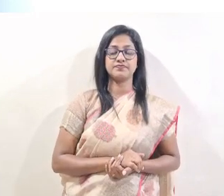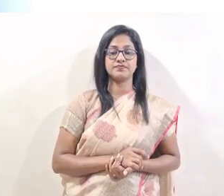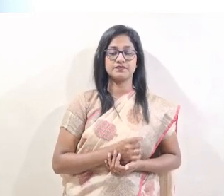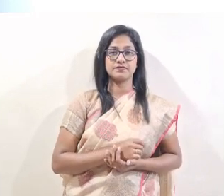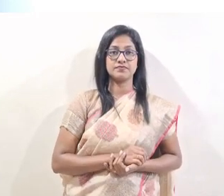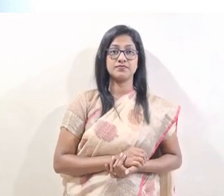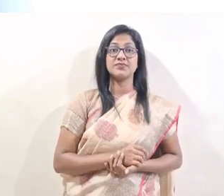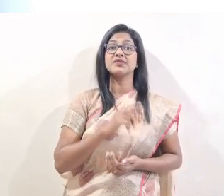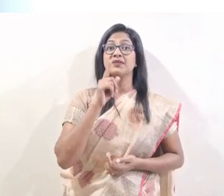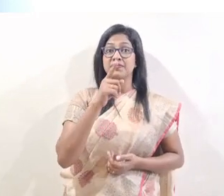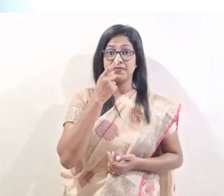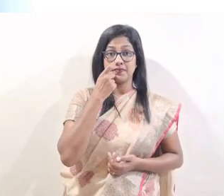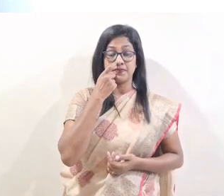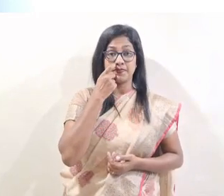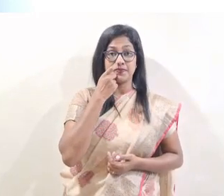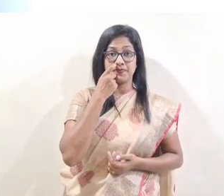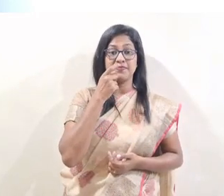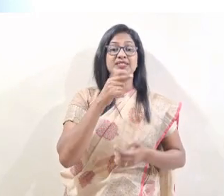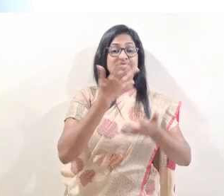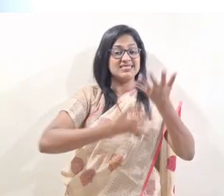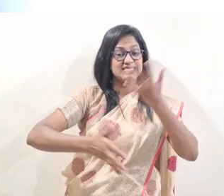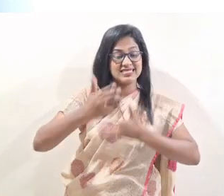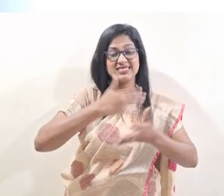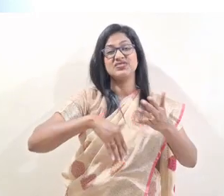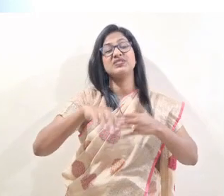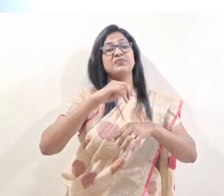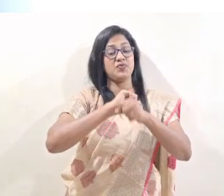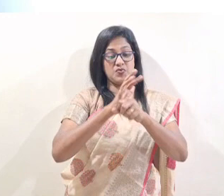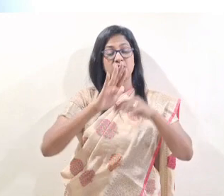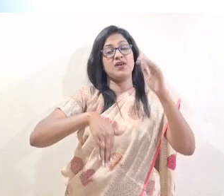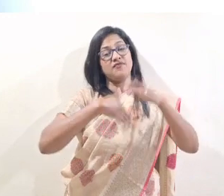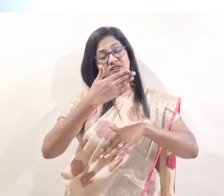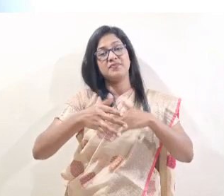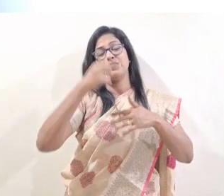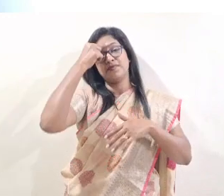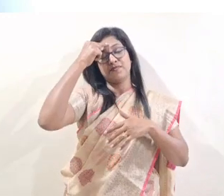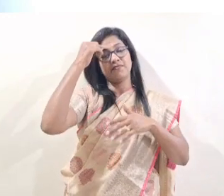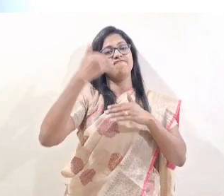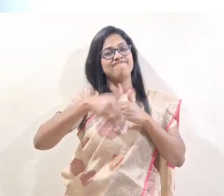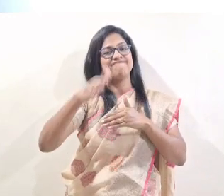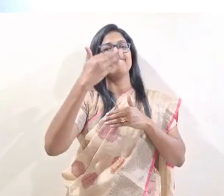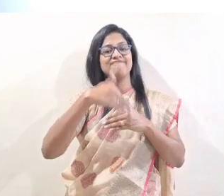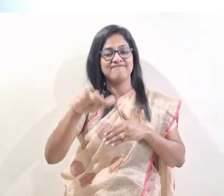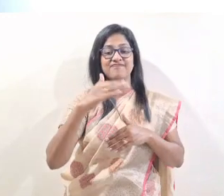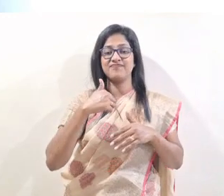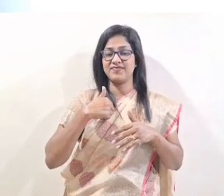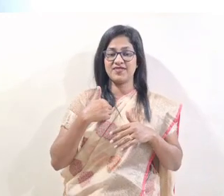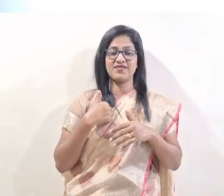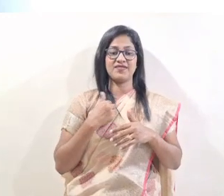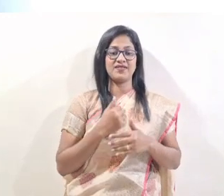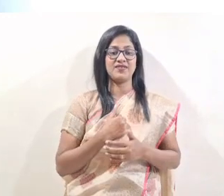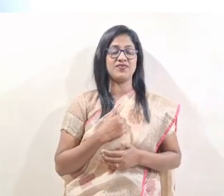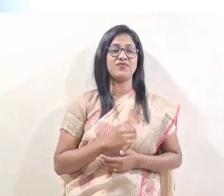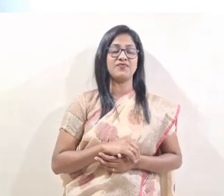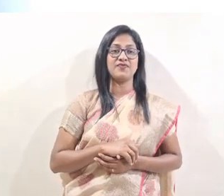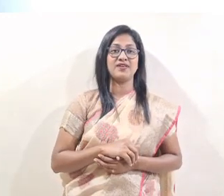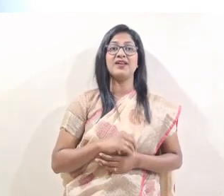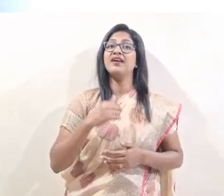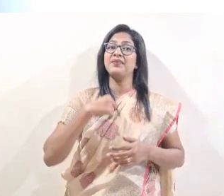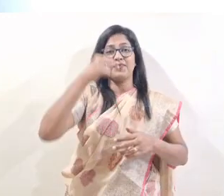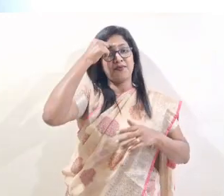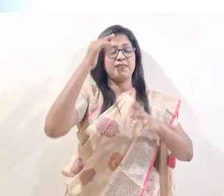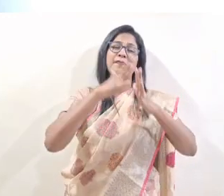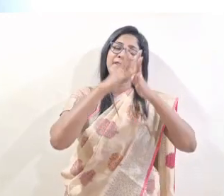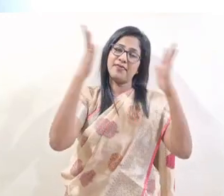But the restrictions have continued for a long time post-lockdown also. That's where we had found we could face a lot